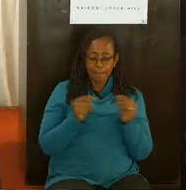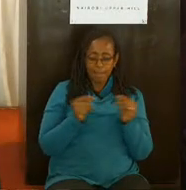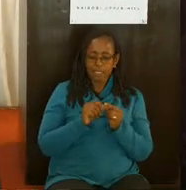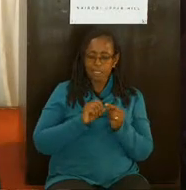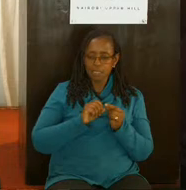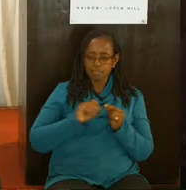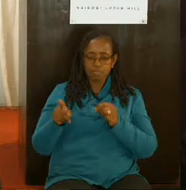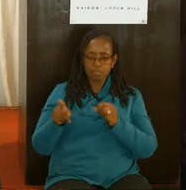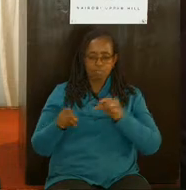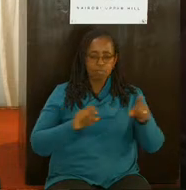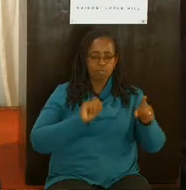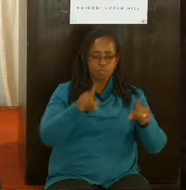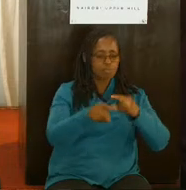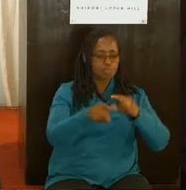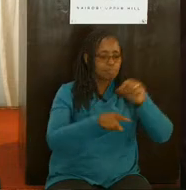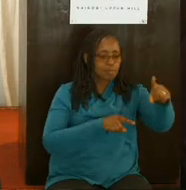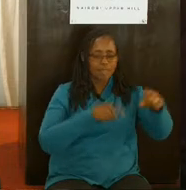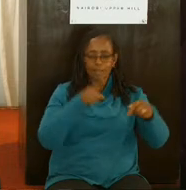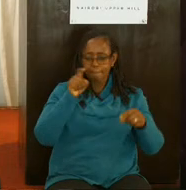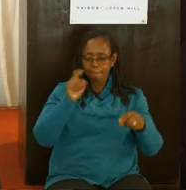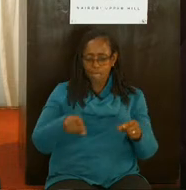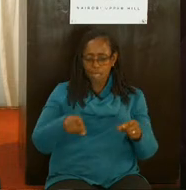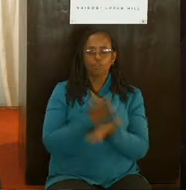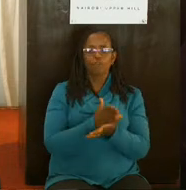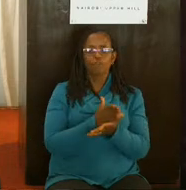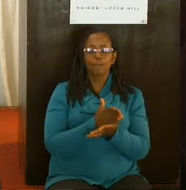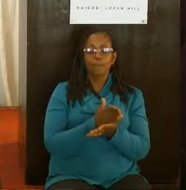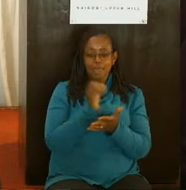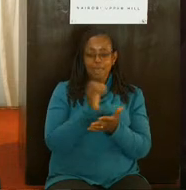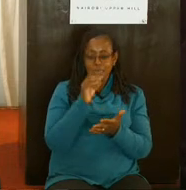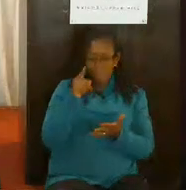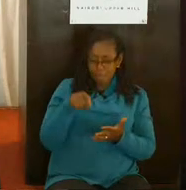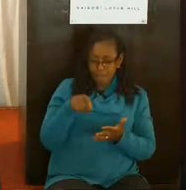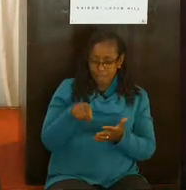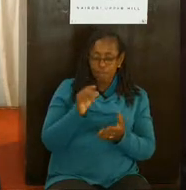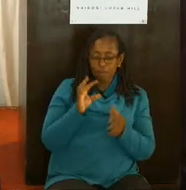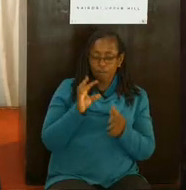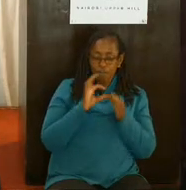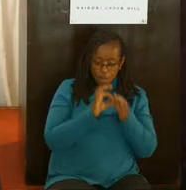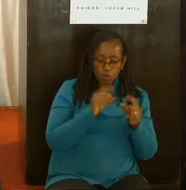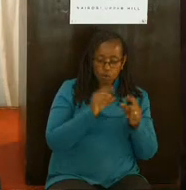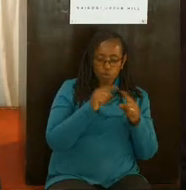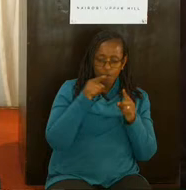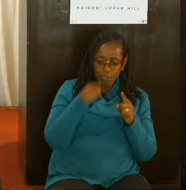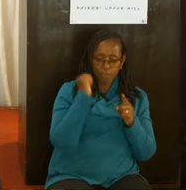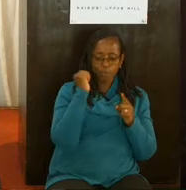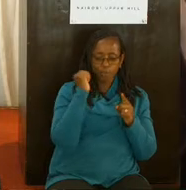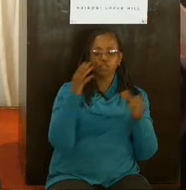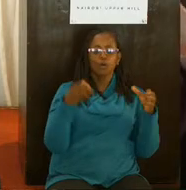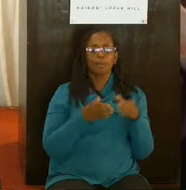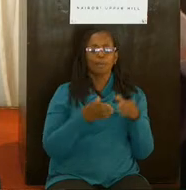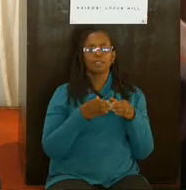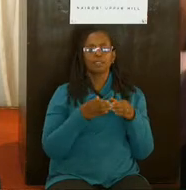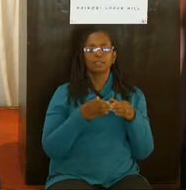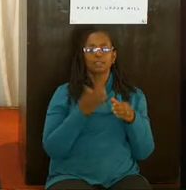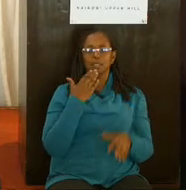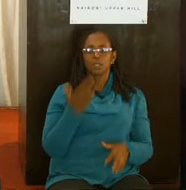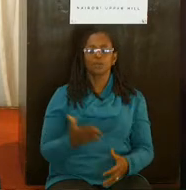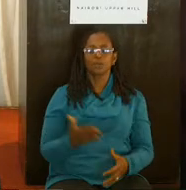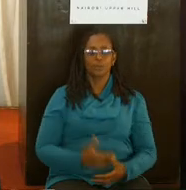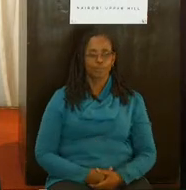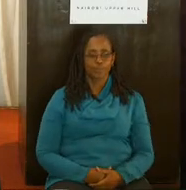they have to confirm in writing whether they truly belong to that political party thank